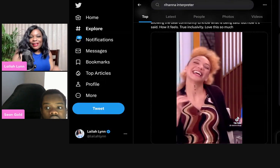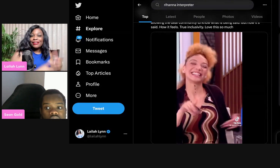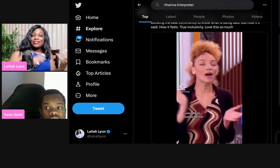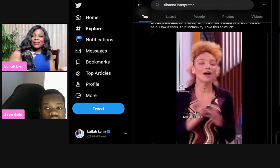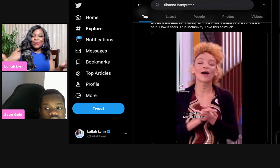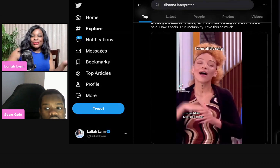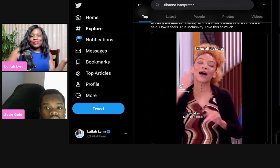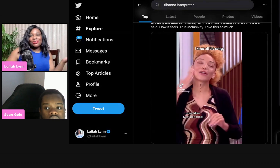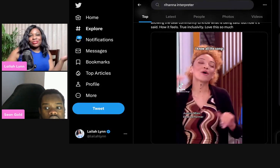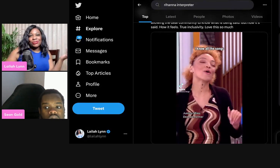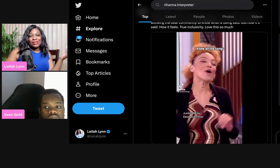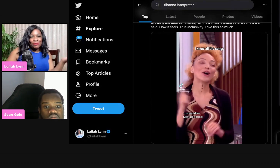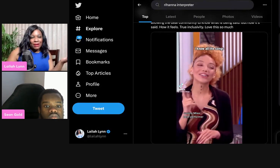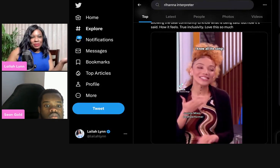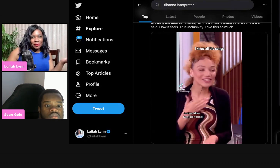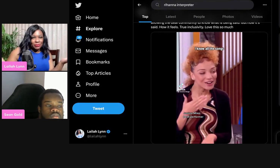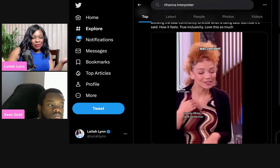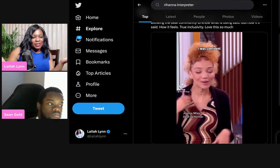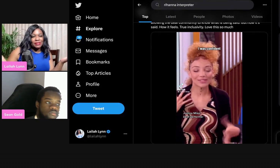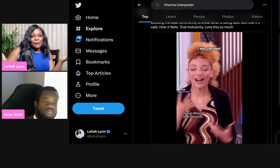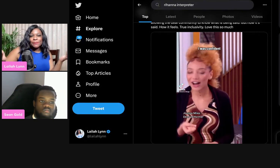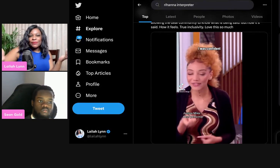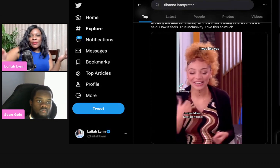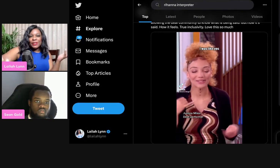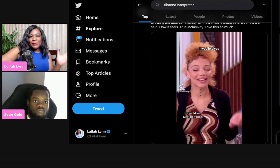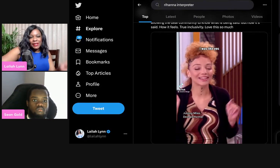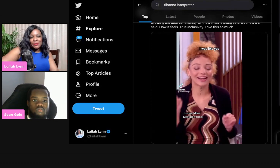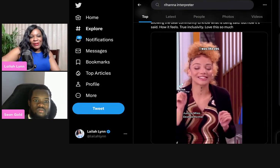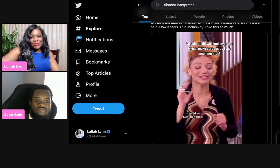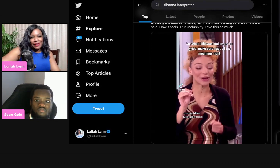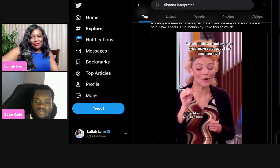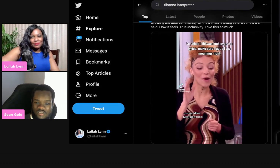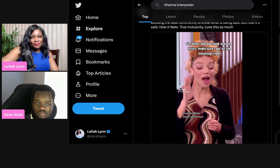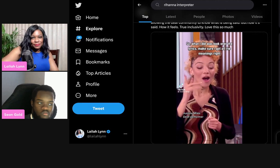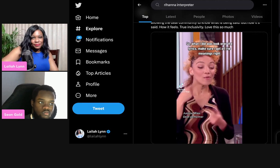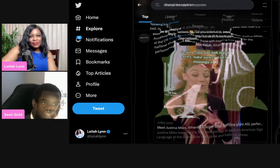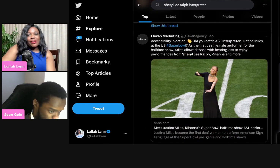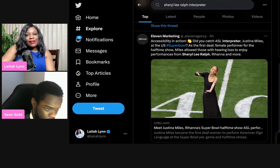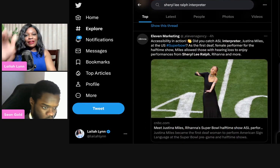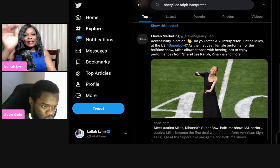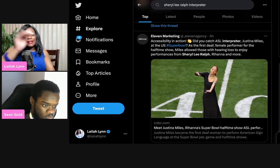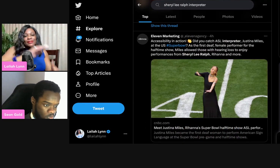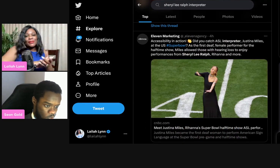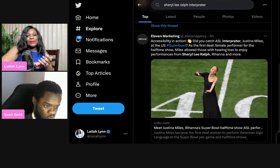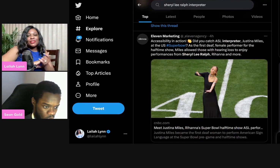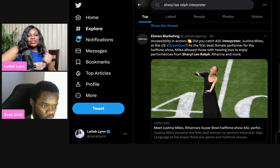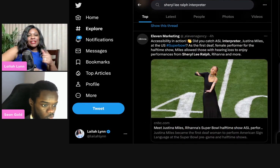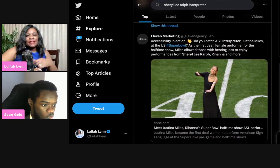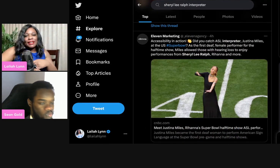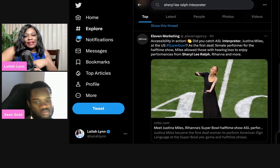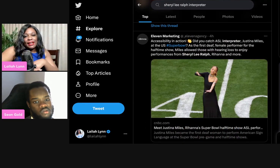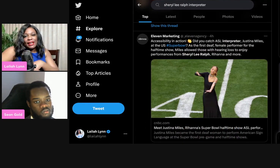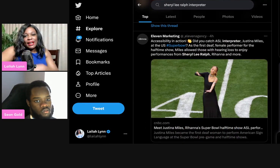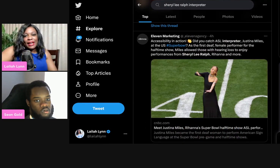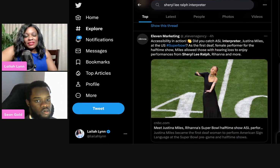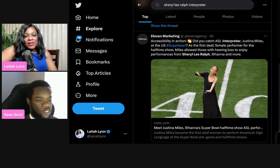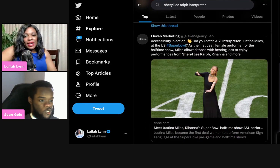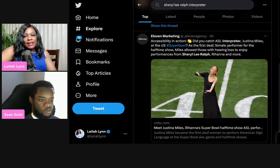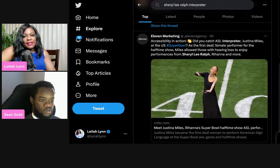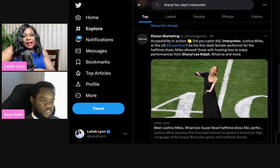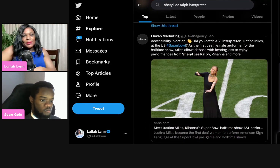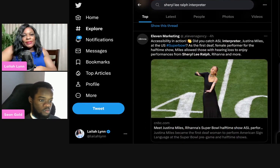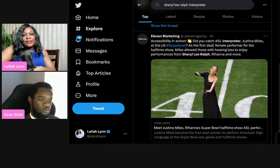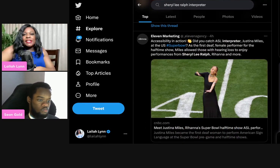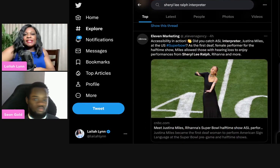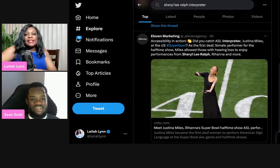Ralph? Because she also did Sheryl Lee Ralph's performance. What do you think about that? All right. And so Sean said, and I actually